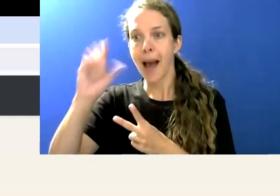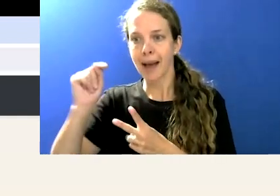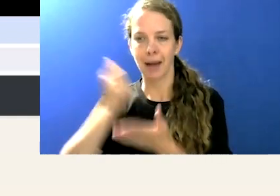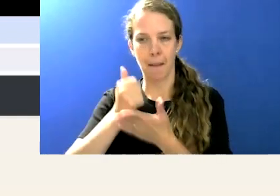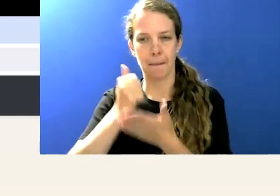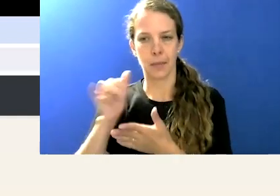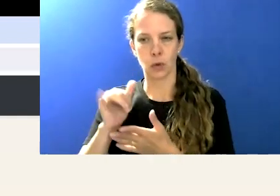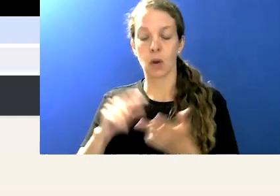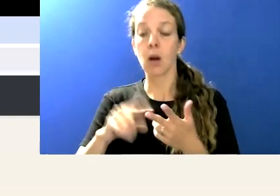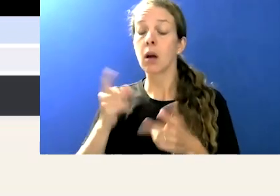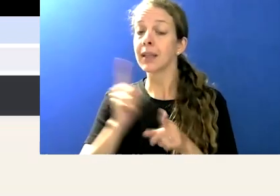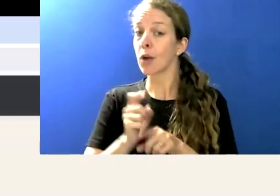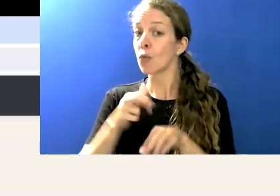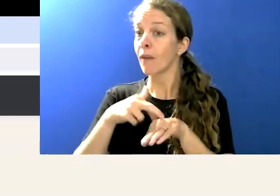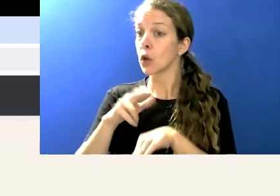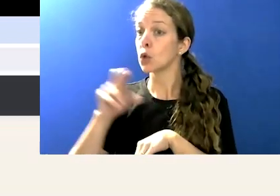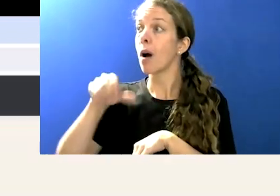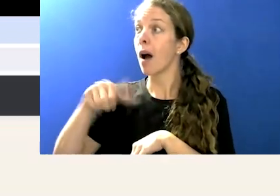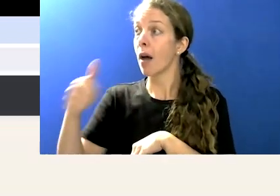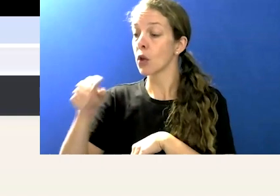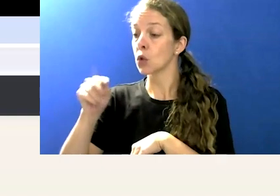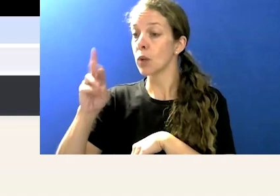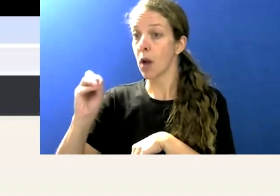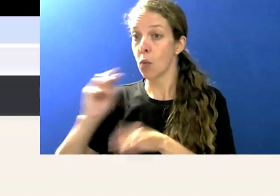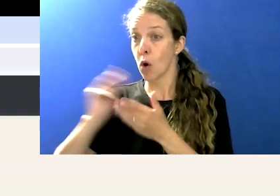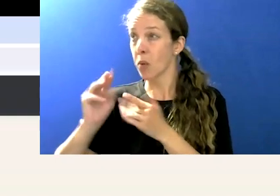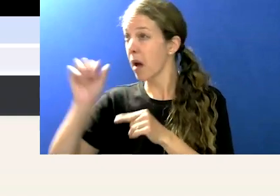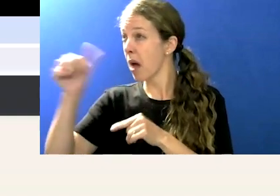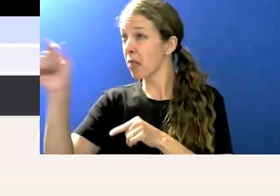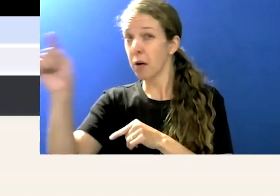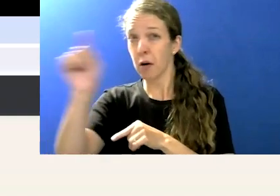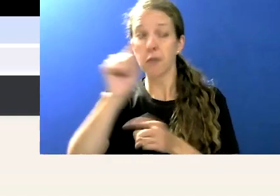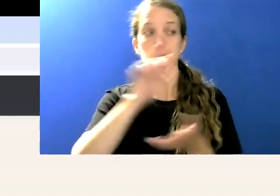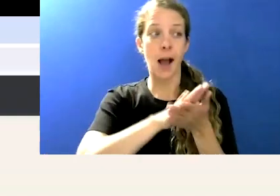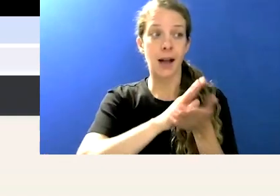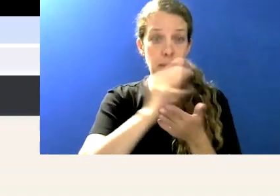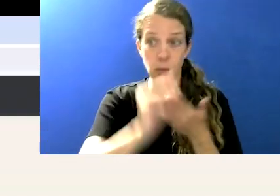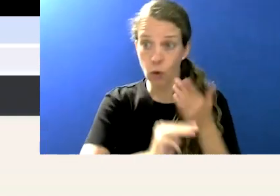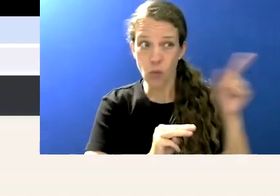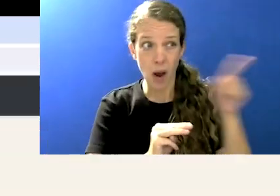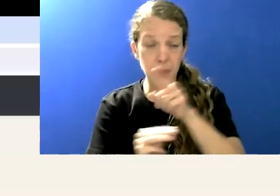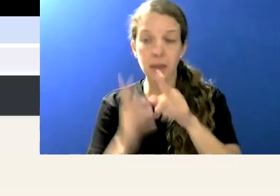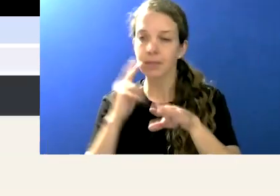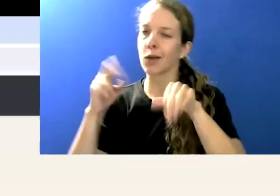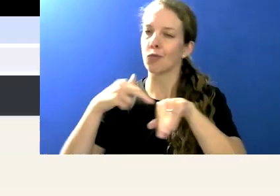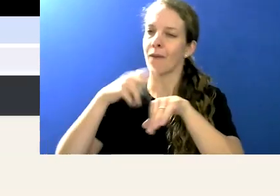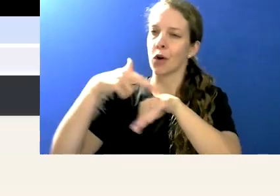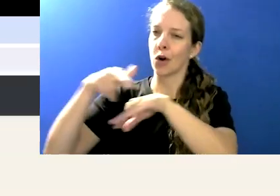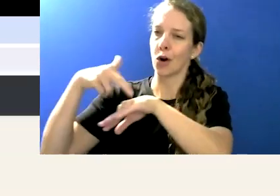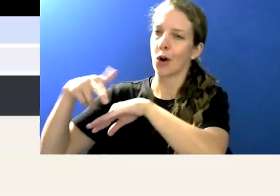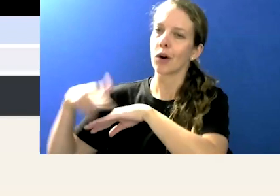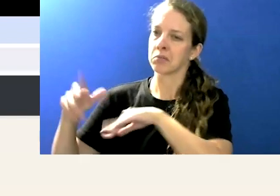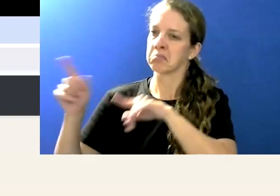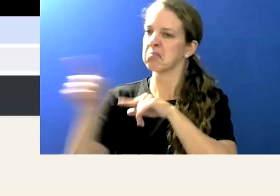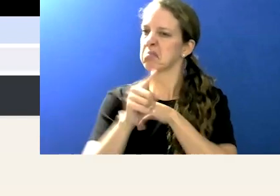other TRiO programs, like I mentioned before, other academic programs that are on campus as well, which Lupita will talk about more. We do refer